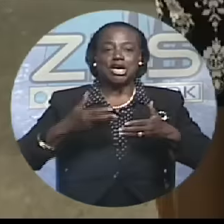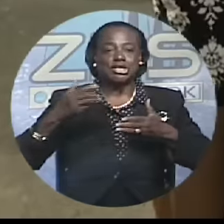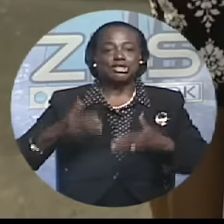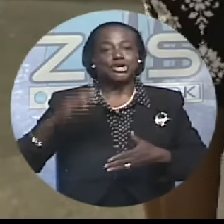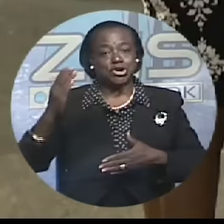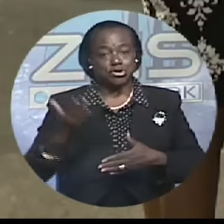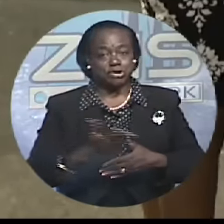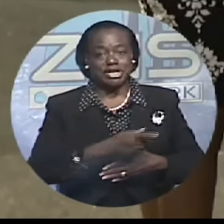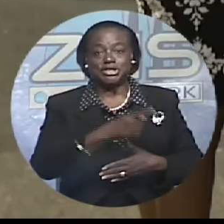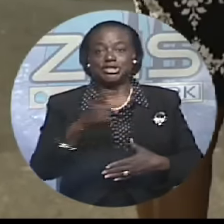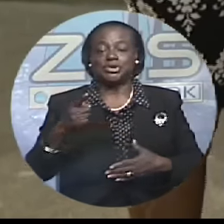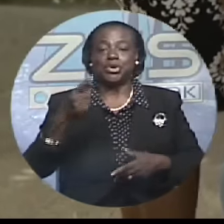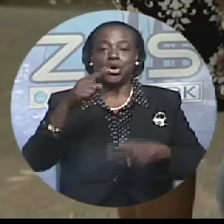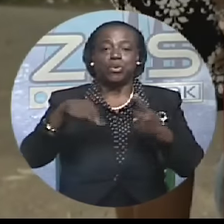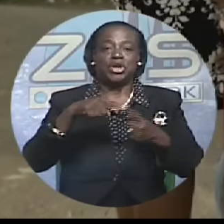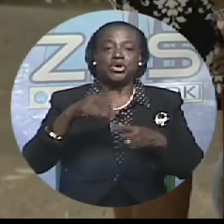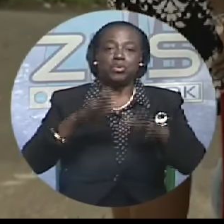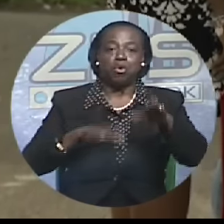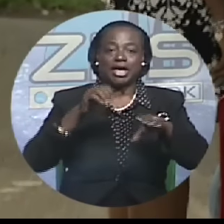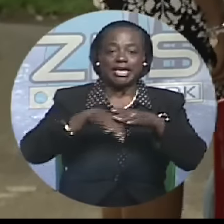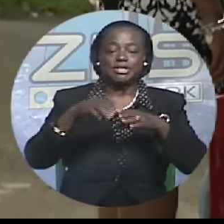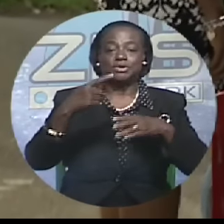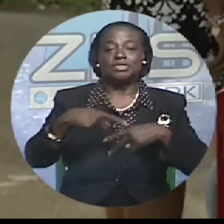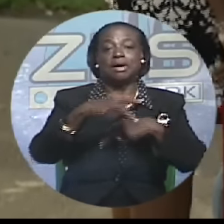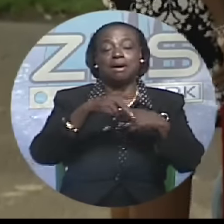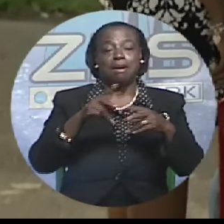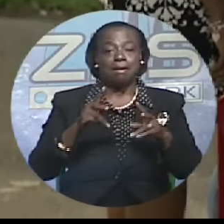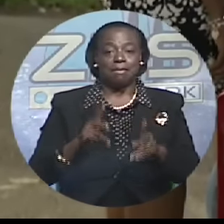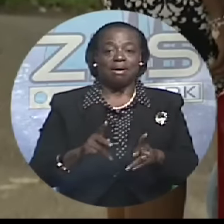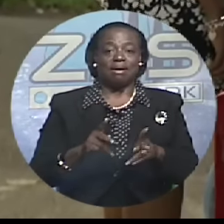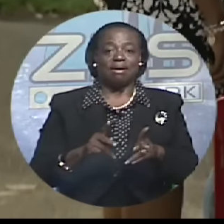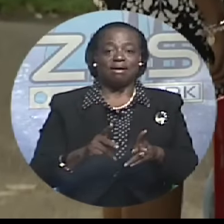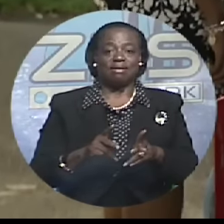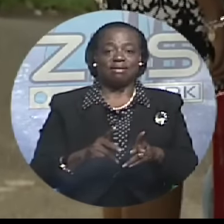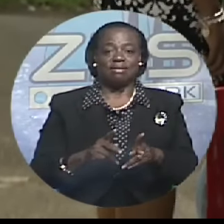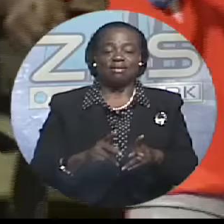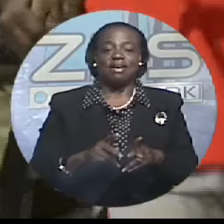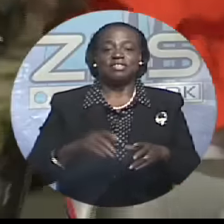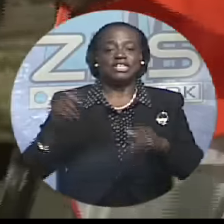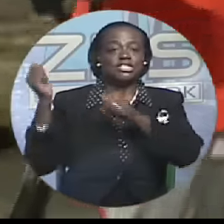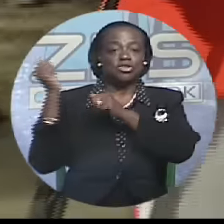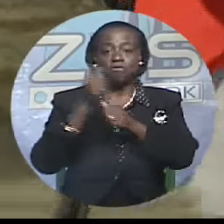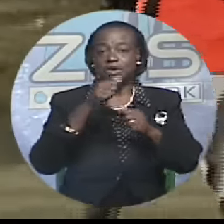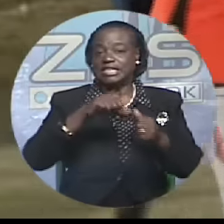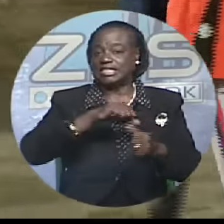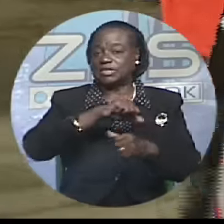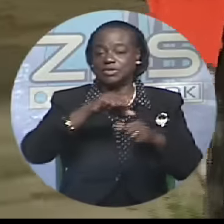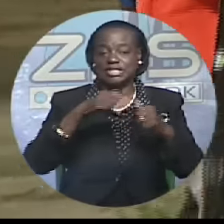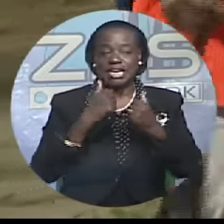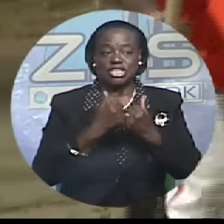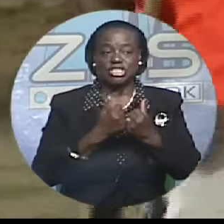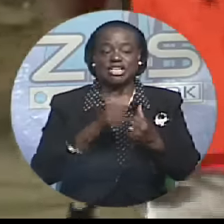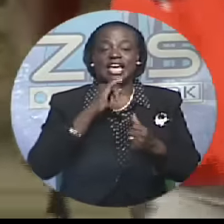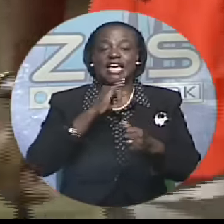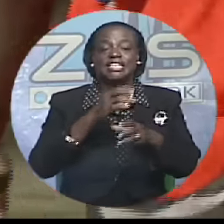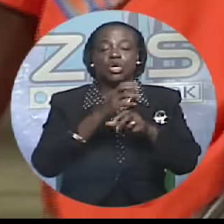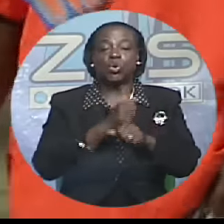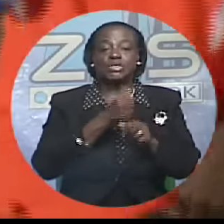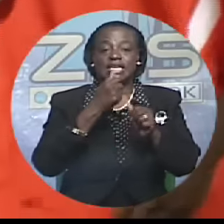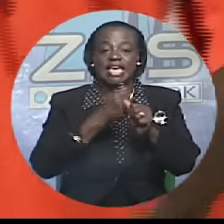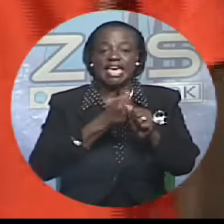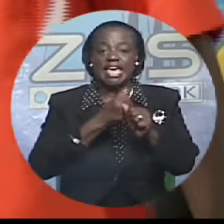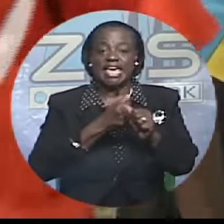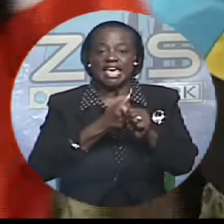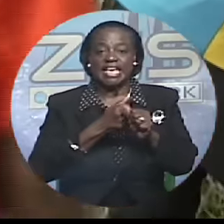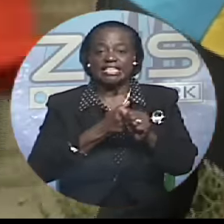park, the newly elected commissioner in the New Providence Softball Association is not messing around. In fact, she's holding each player and coach's